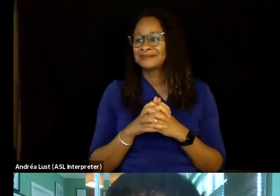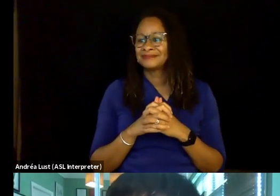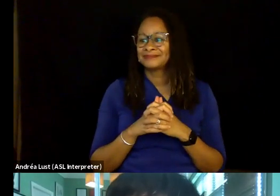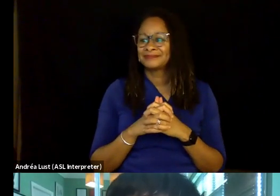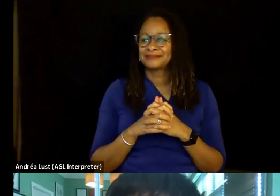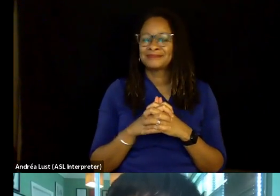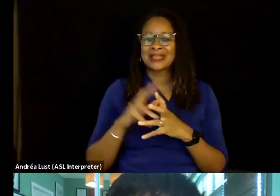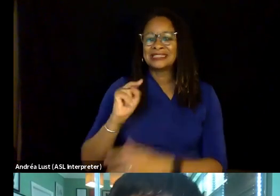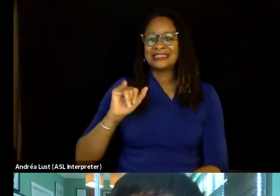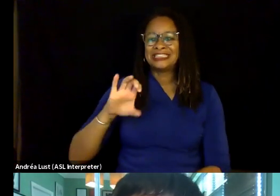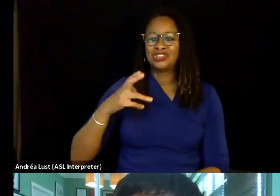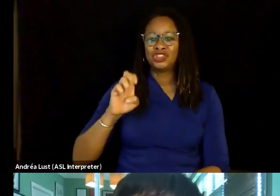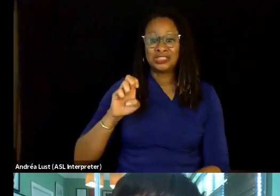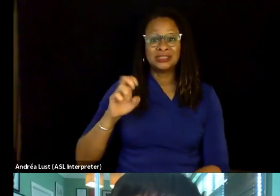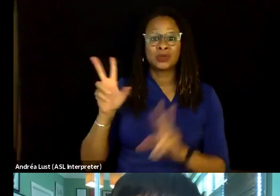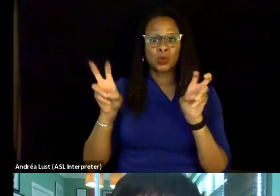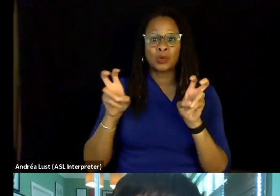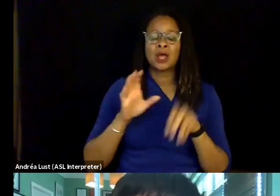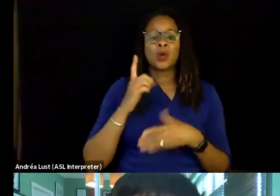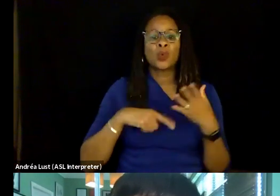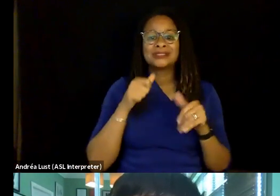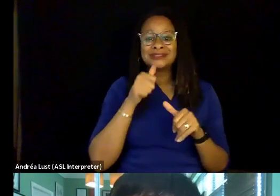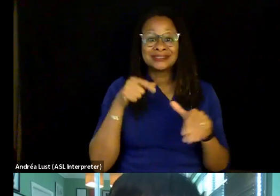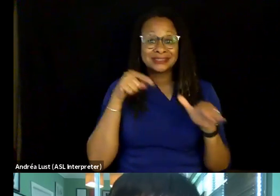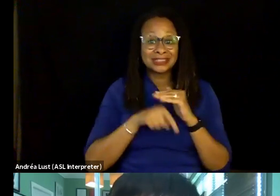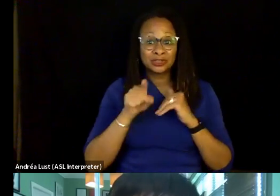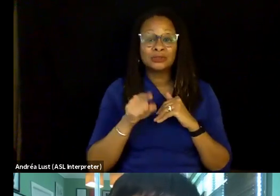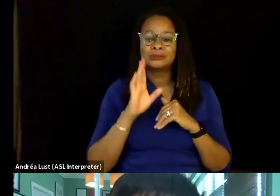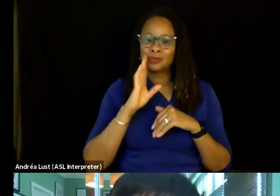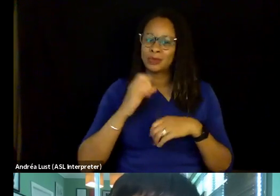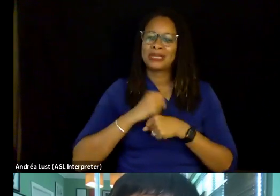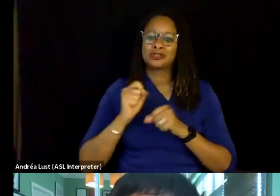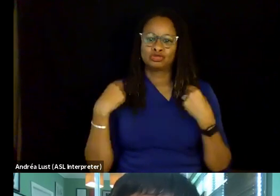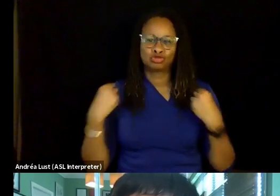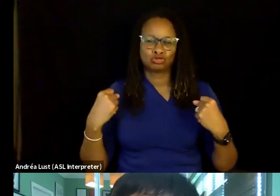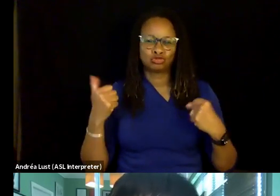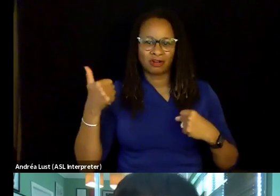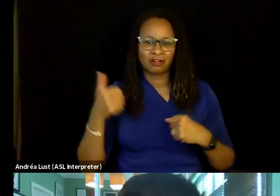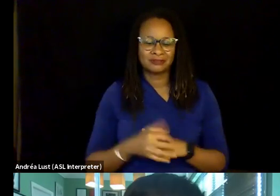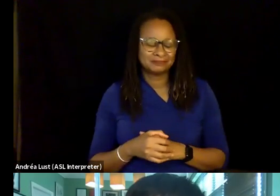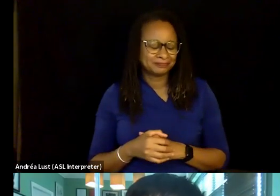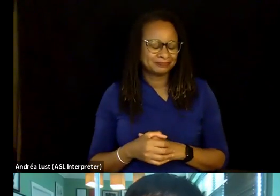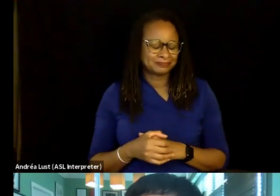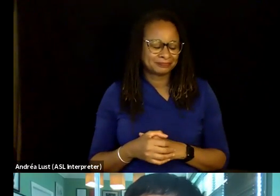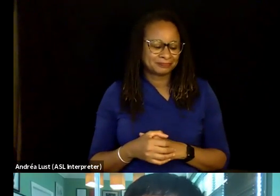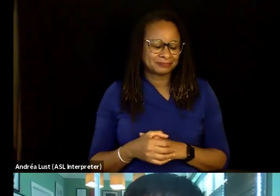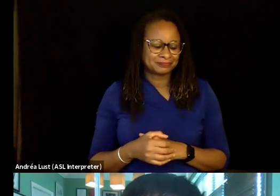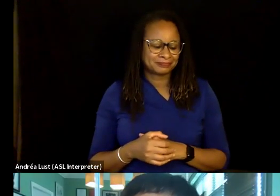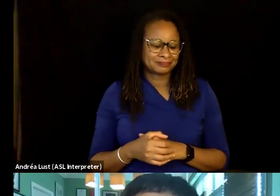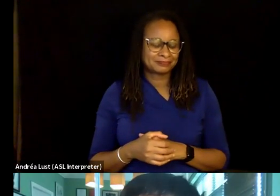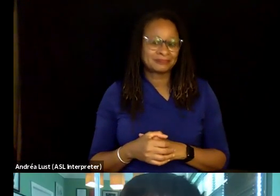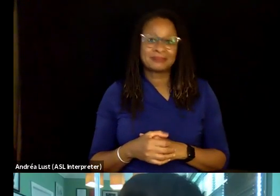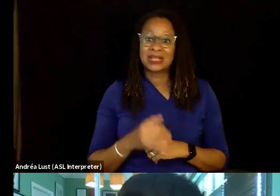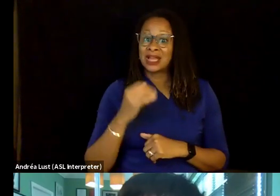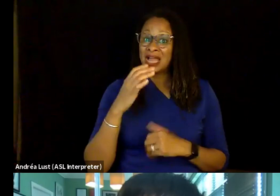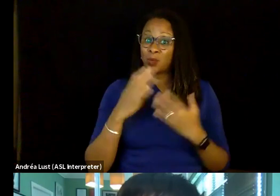Nietzsche's quote, what doesn't kill you makes you stronger. It's really real. And if you catch whatever it is head